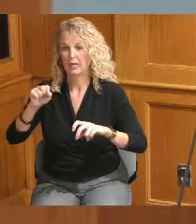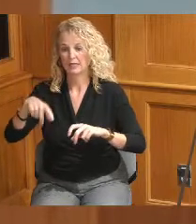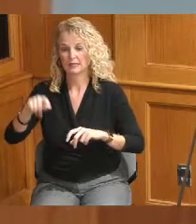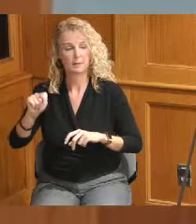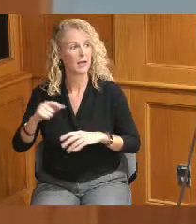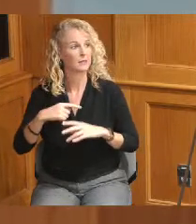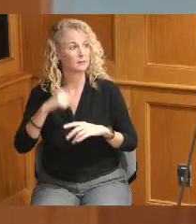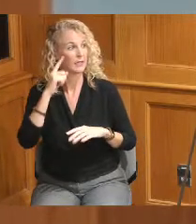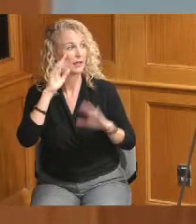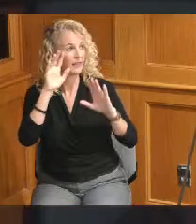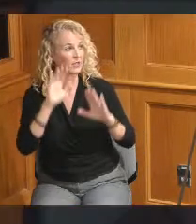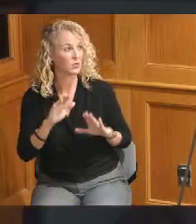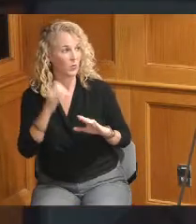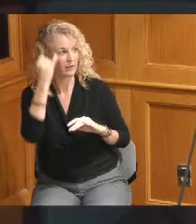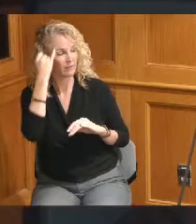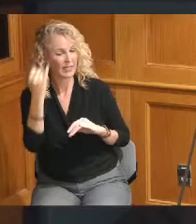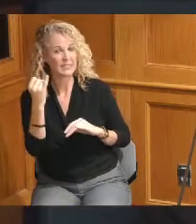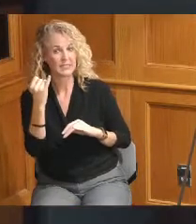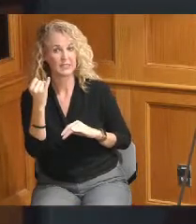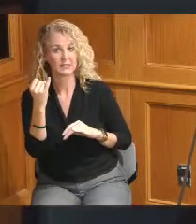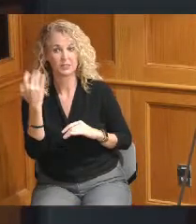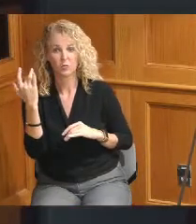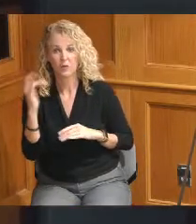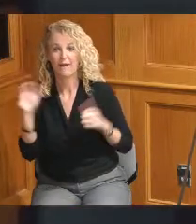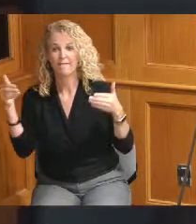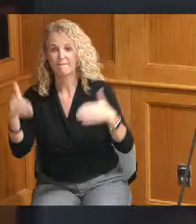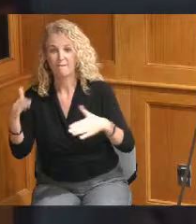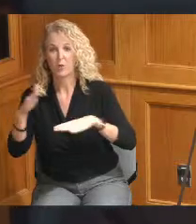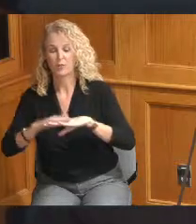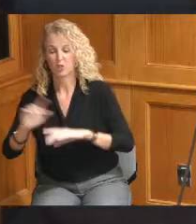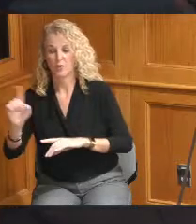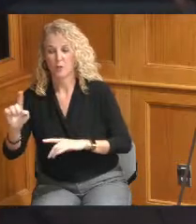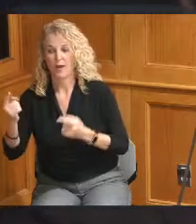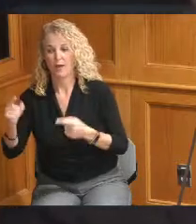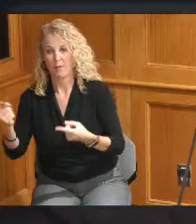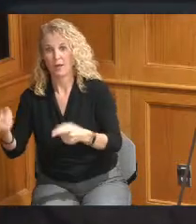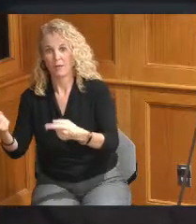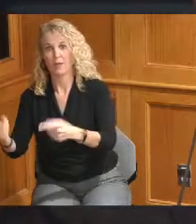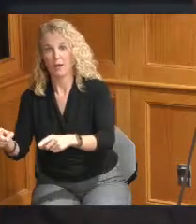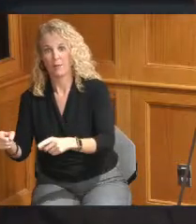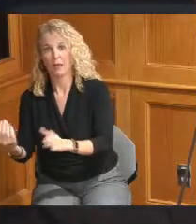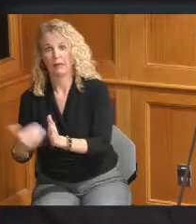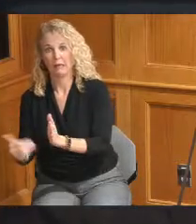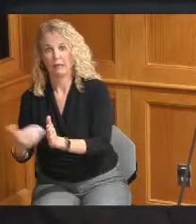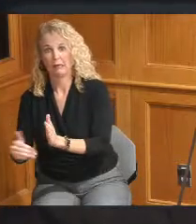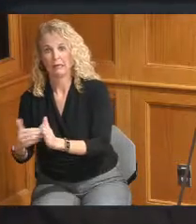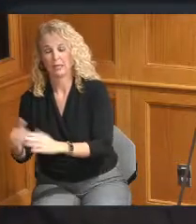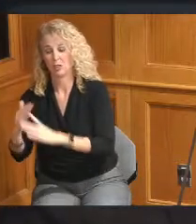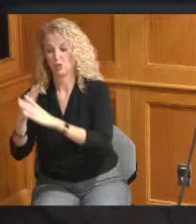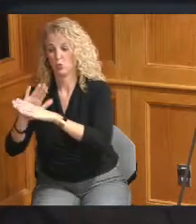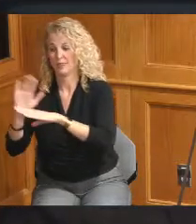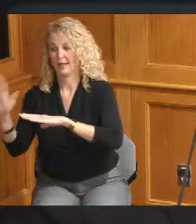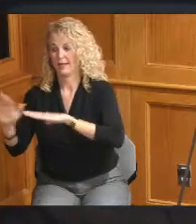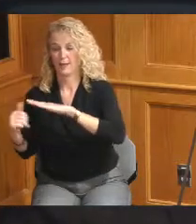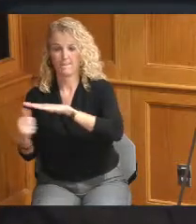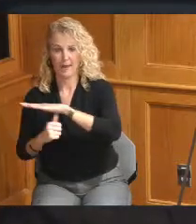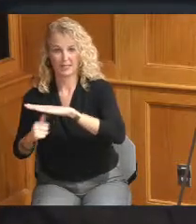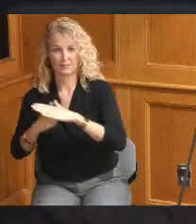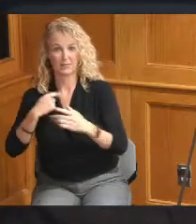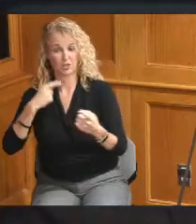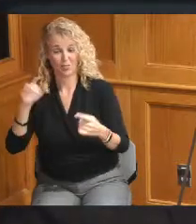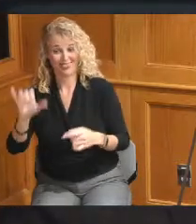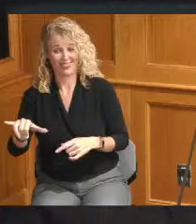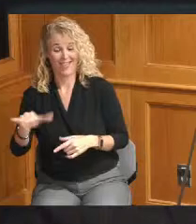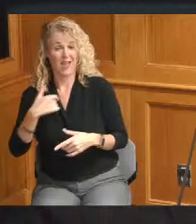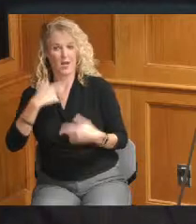it's a fantastic idea to focus on the hot spots to keep people's, basements from flooding. So I 100%, and